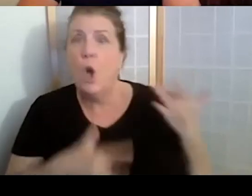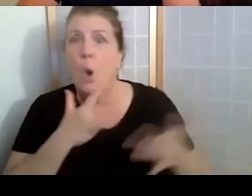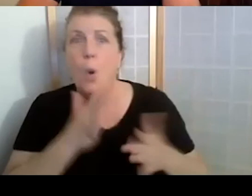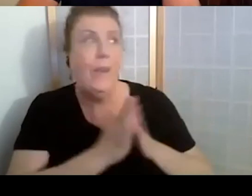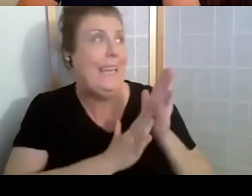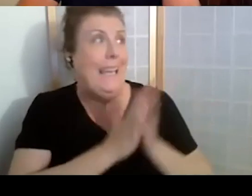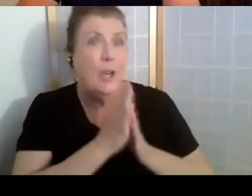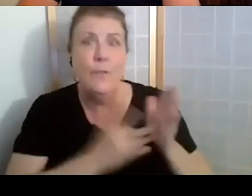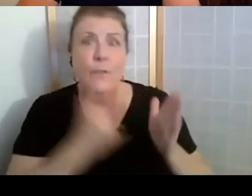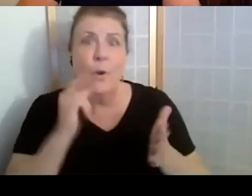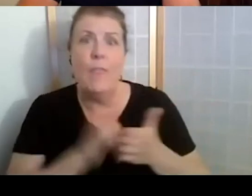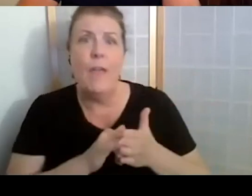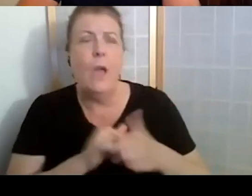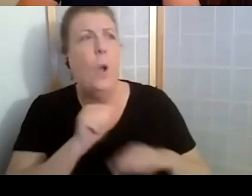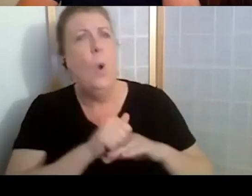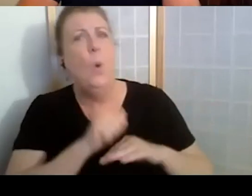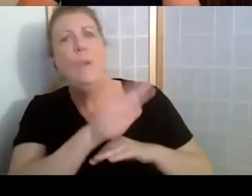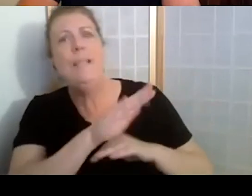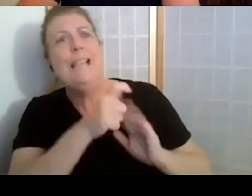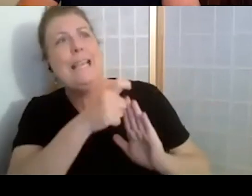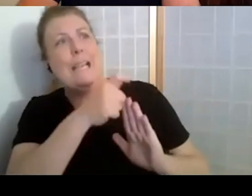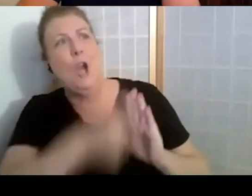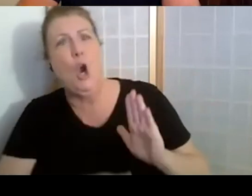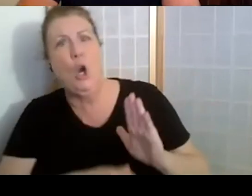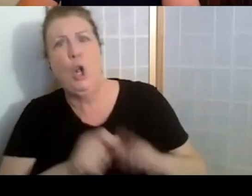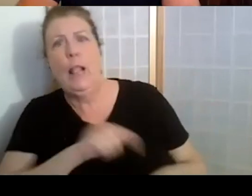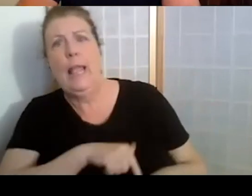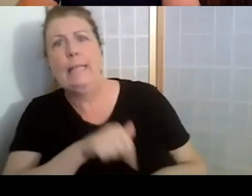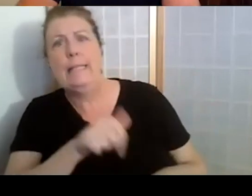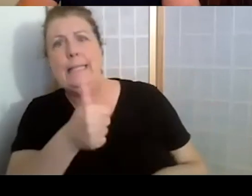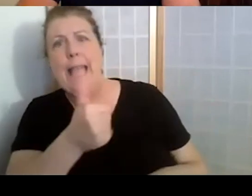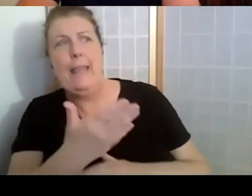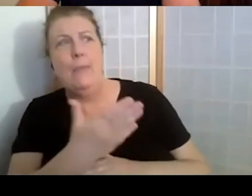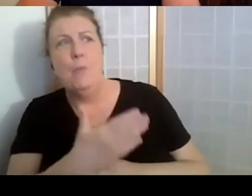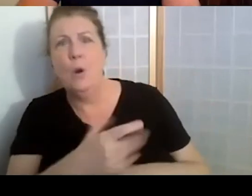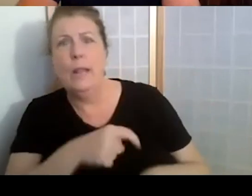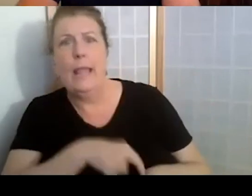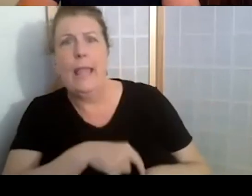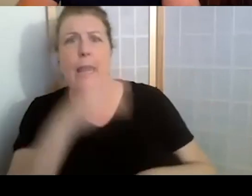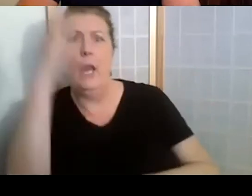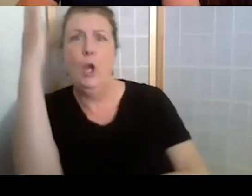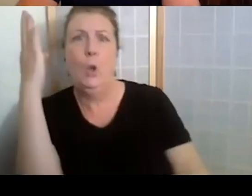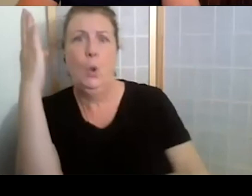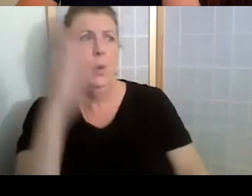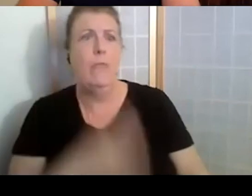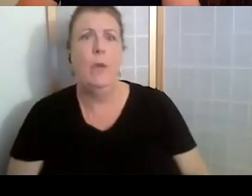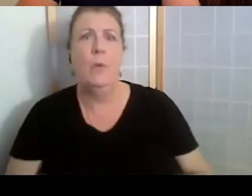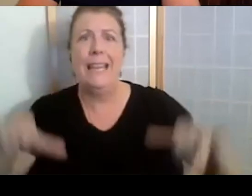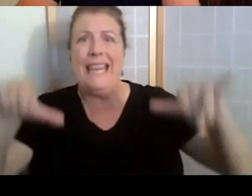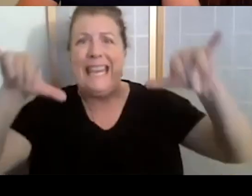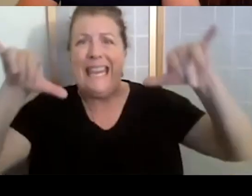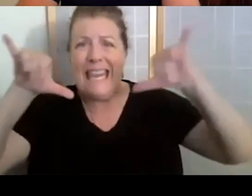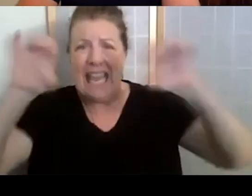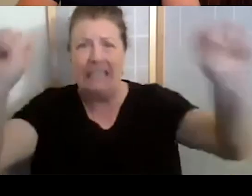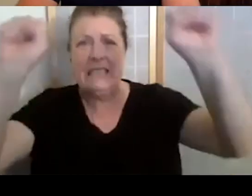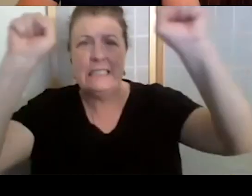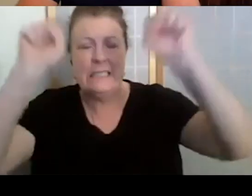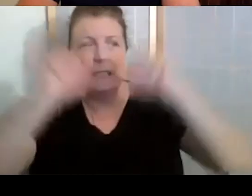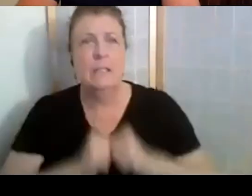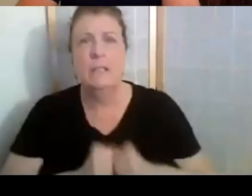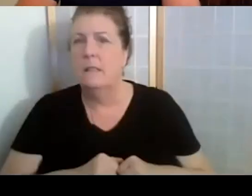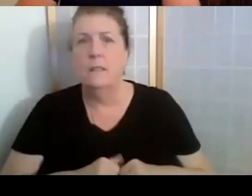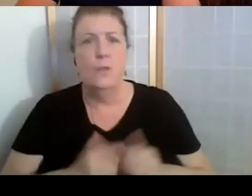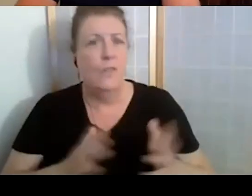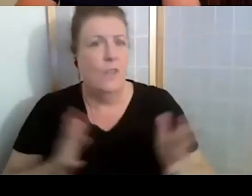the article 10 in the morning and by noon they were all in. It was and nothing but a tailwind from start to finish. That's